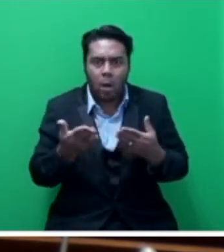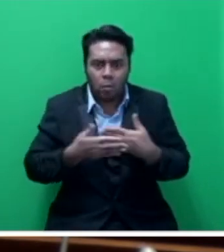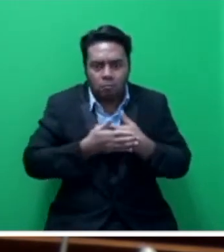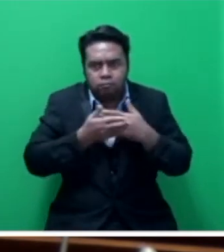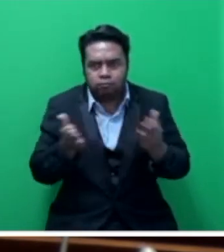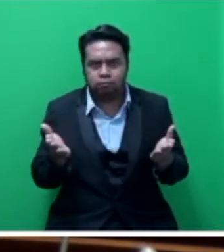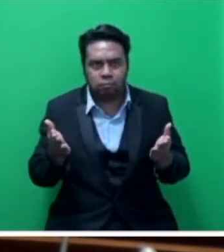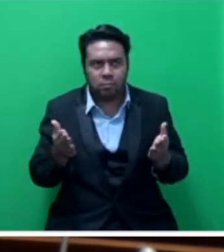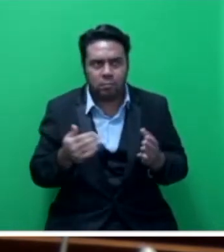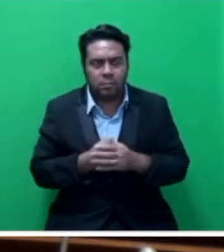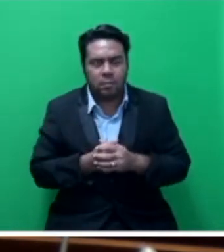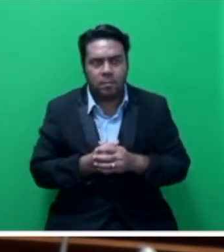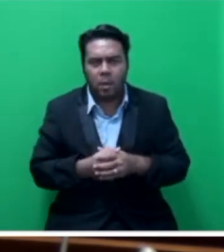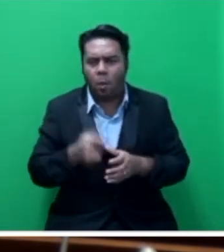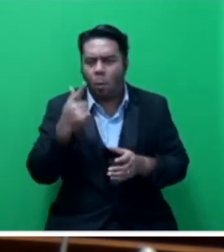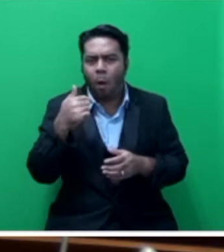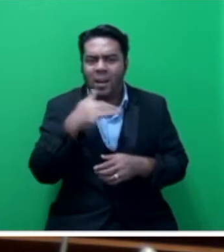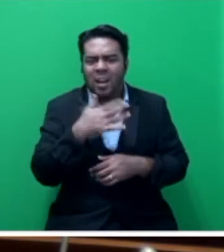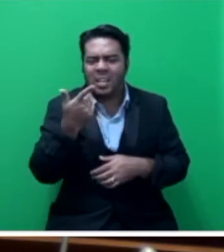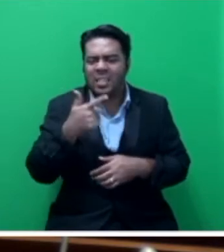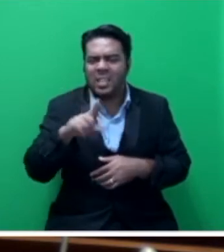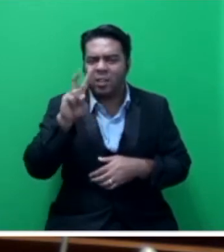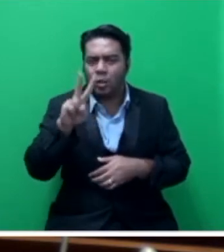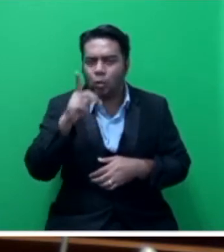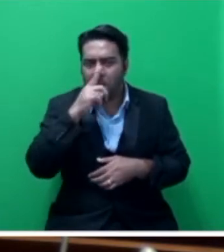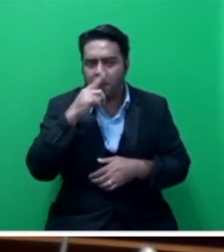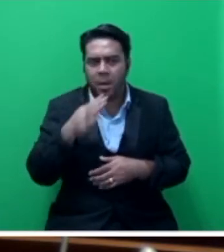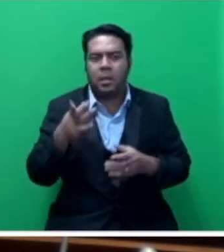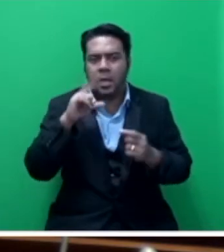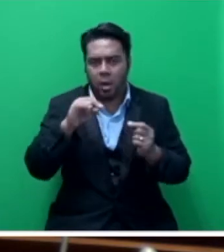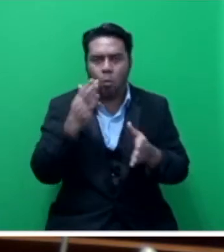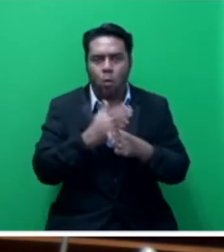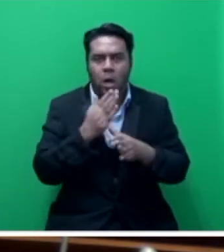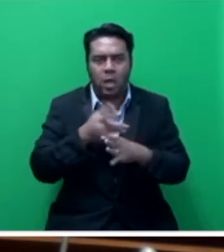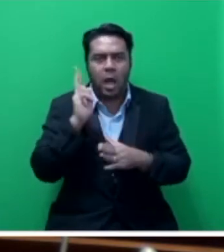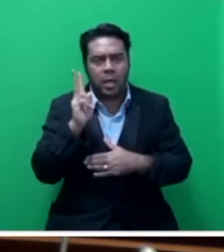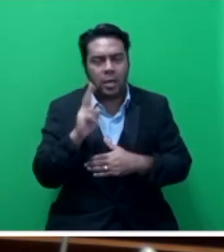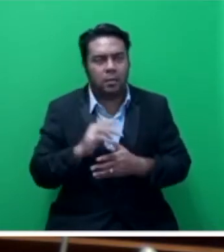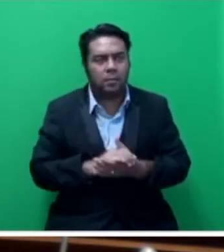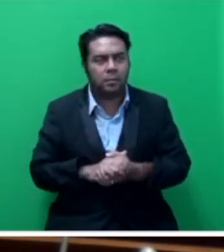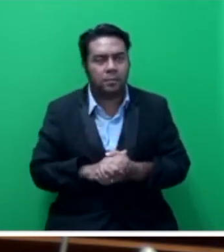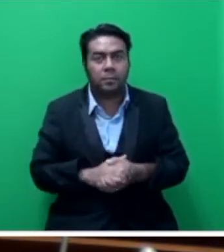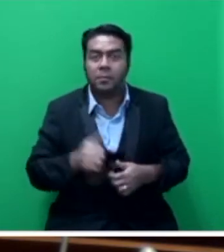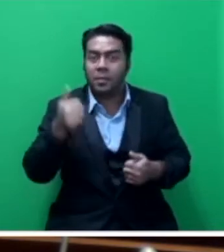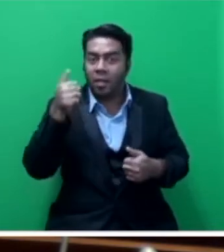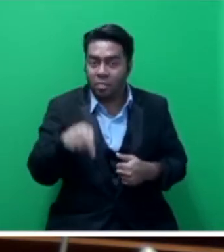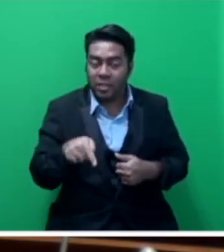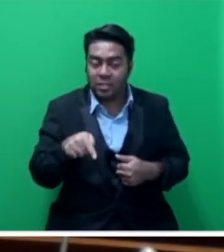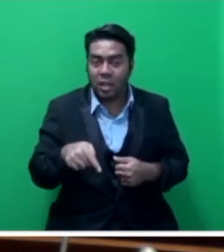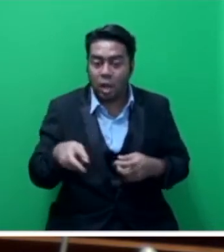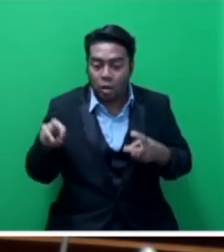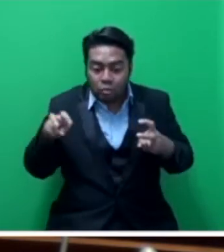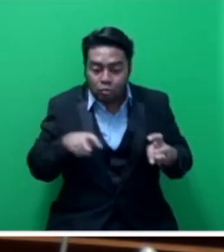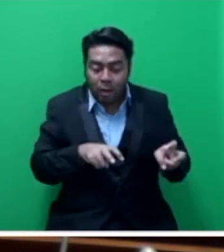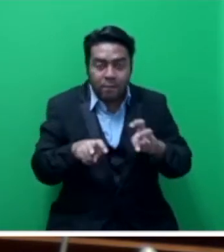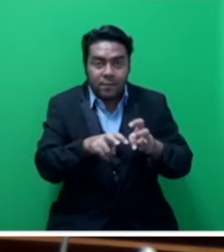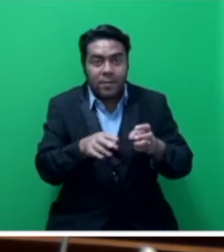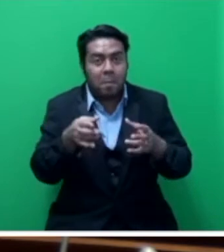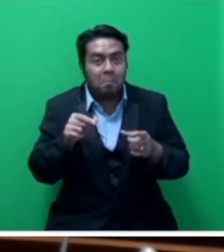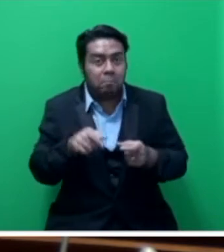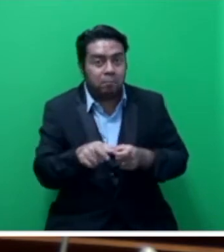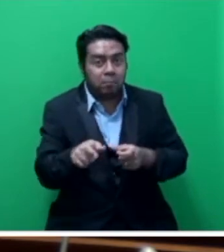re-employing about 172 Fijians, Mr. Speaker, sir. Mr. Speaker, sir, these travel pathways and bubbles